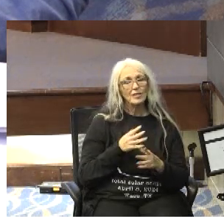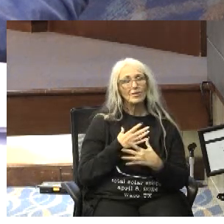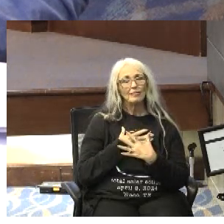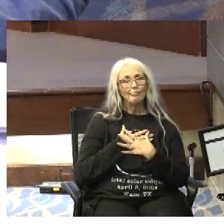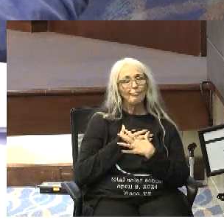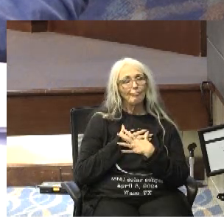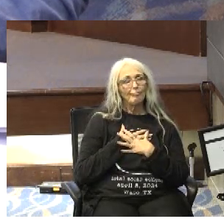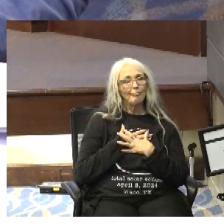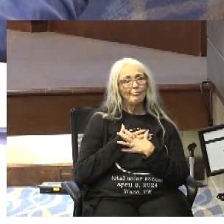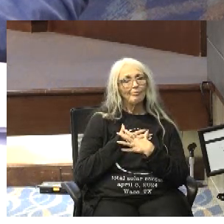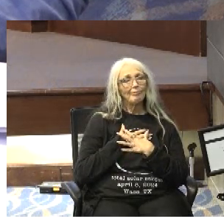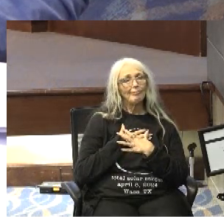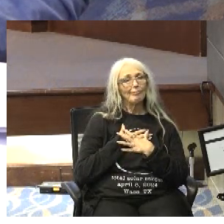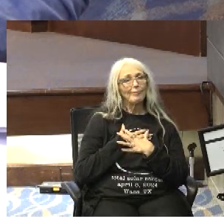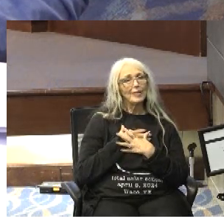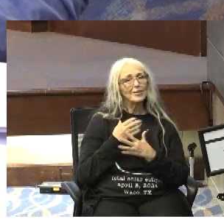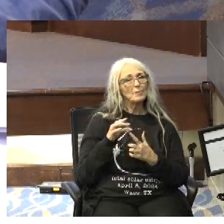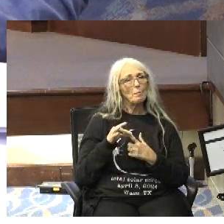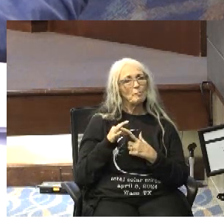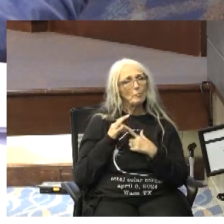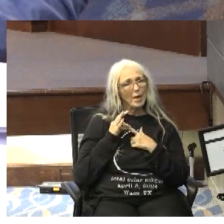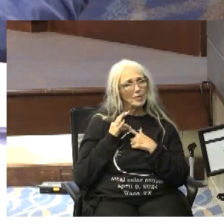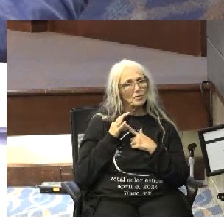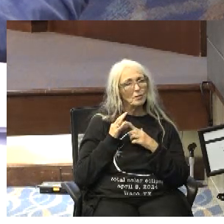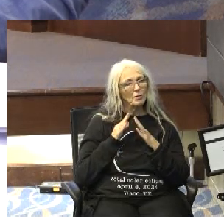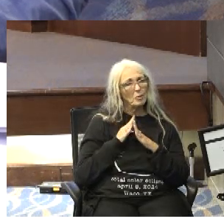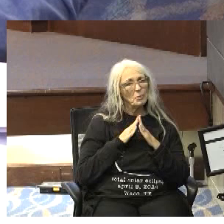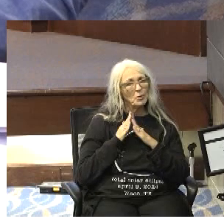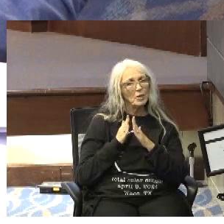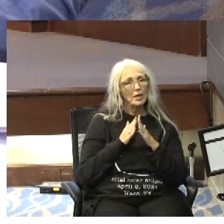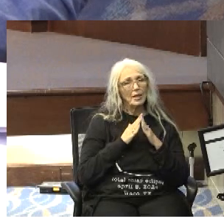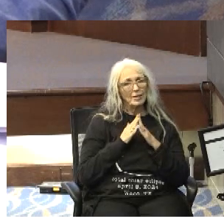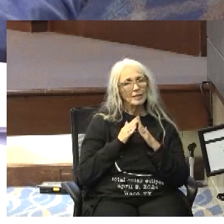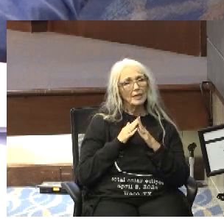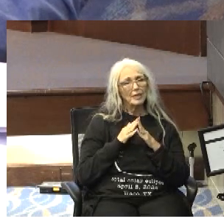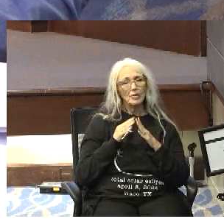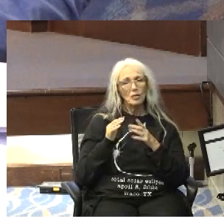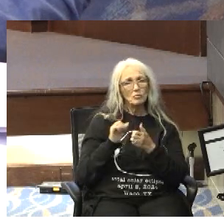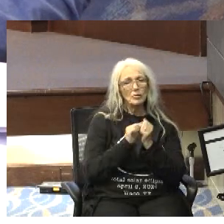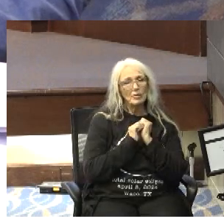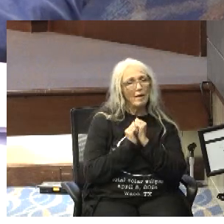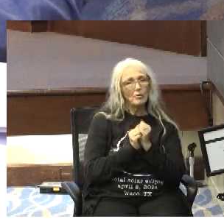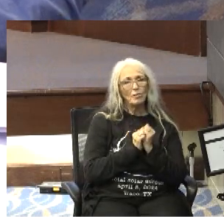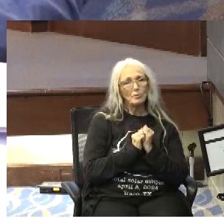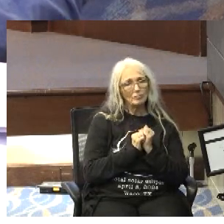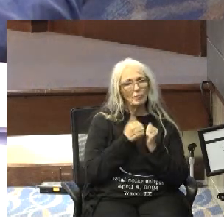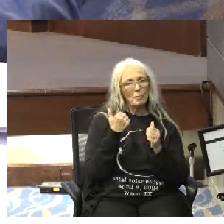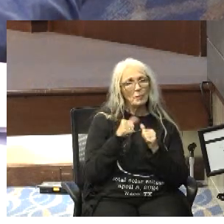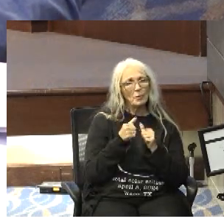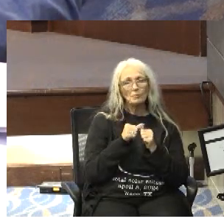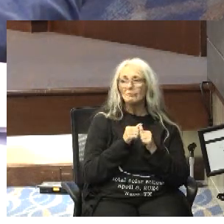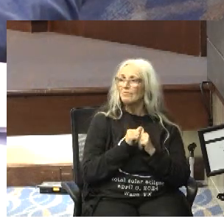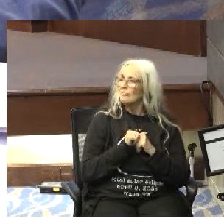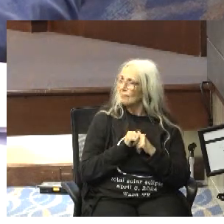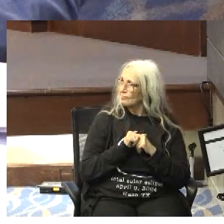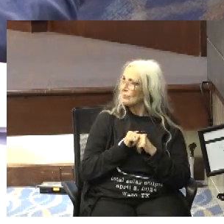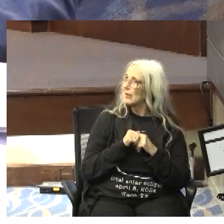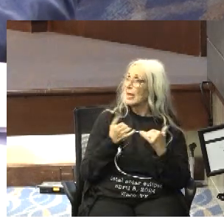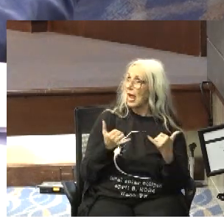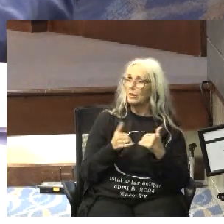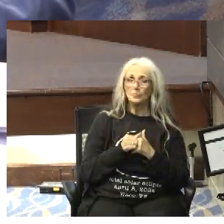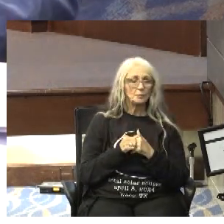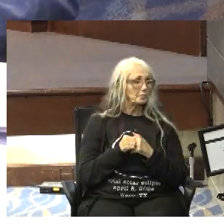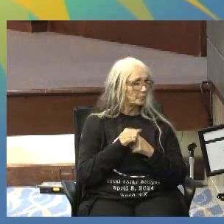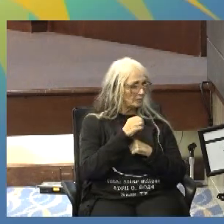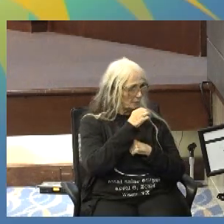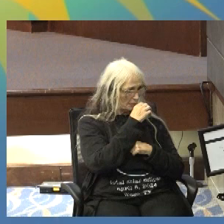and really take in that this is something special that our community is able to commemorate. I want to go real quick